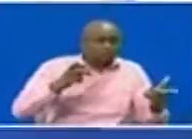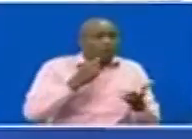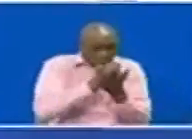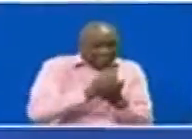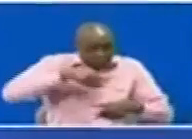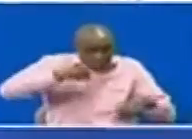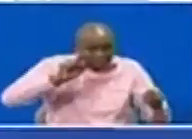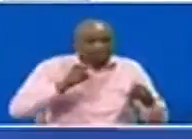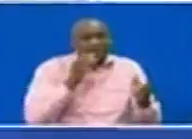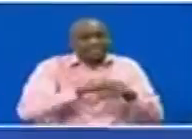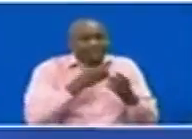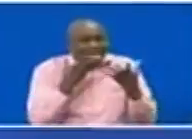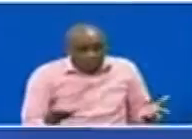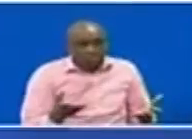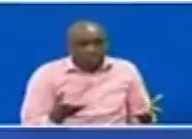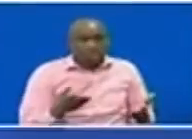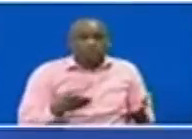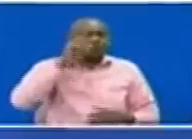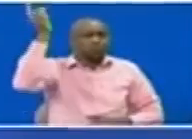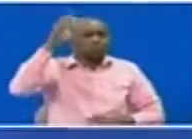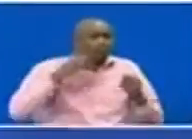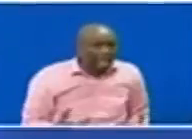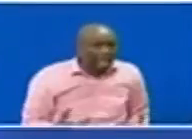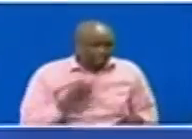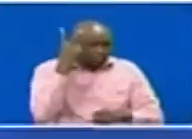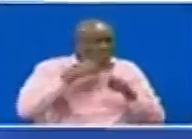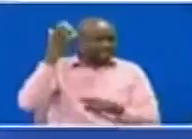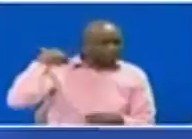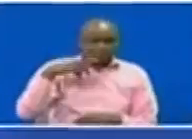I want to know, how is it that now you have a helicopter and 2 years ago you are a pauper?